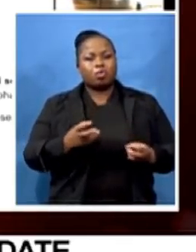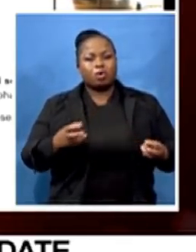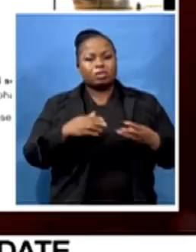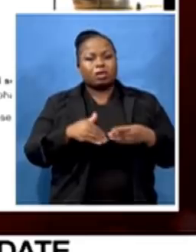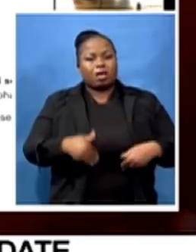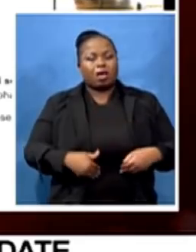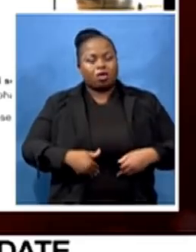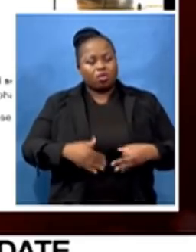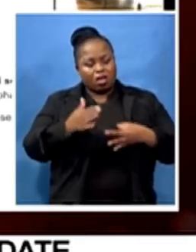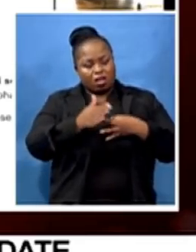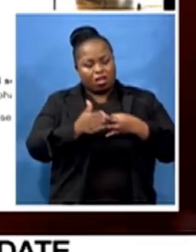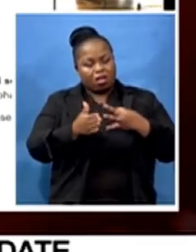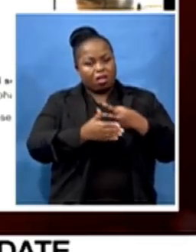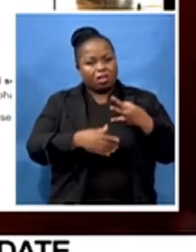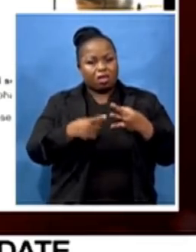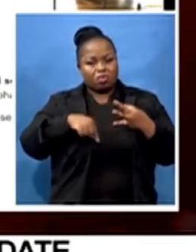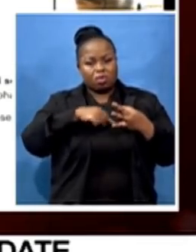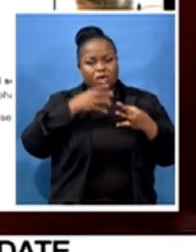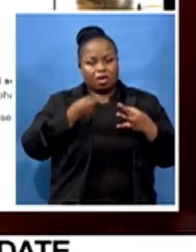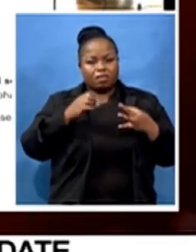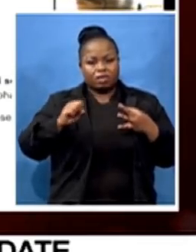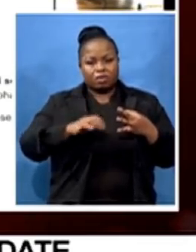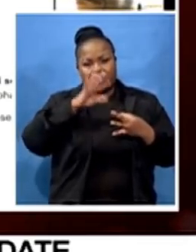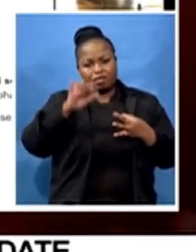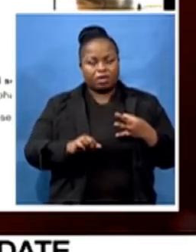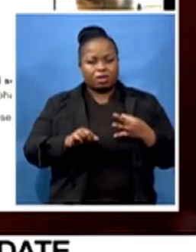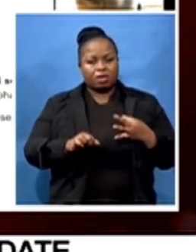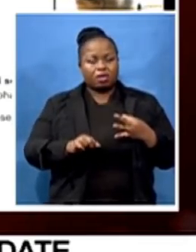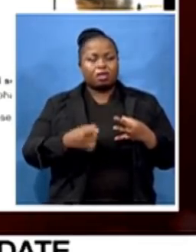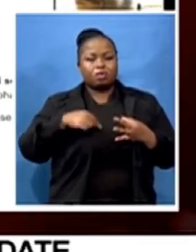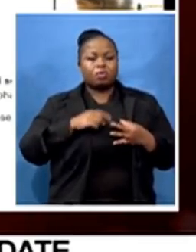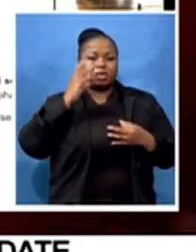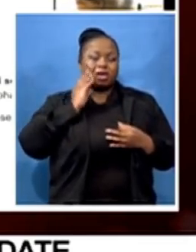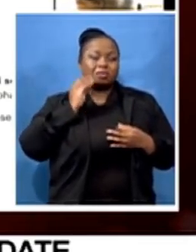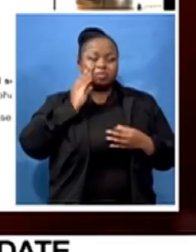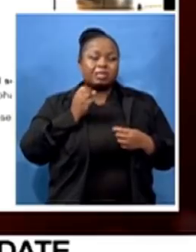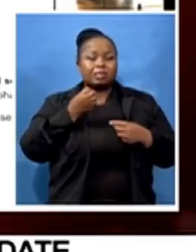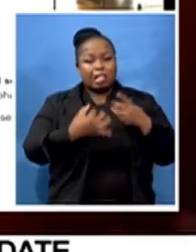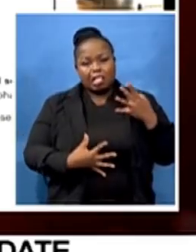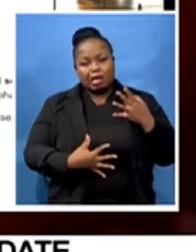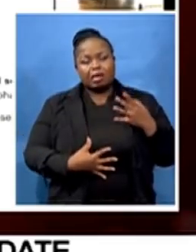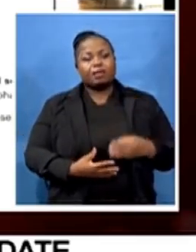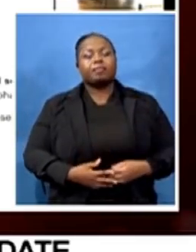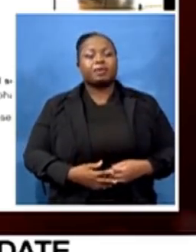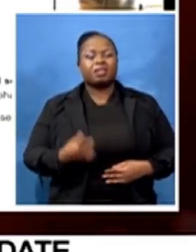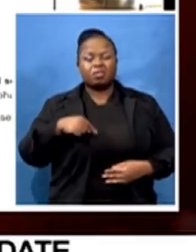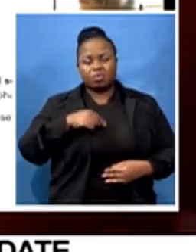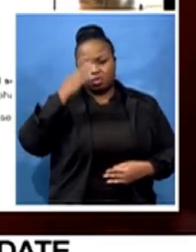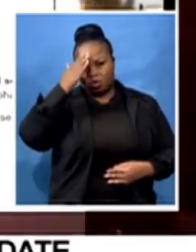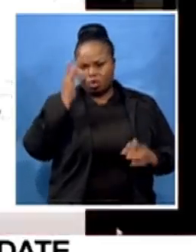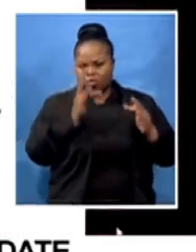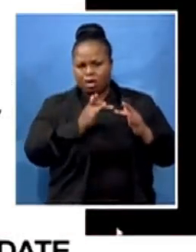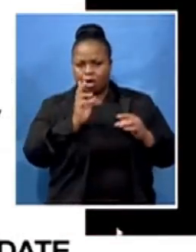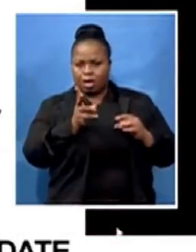about hunger, poverty, unemployment, etc. We understand that we have connection with the minister. Let's go back there now live.